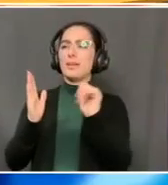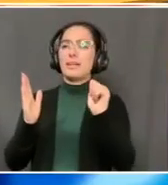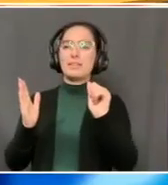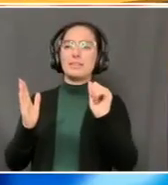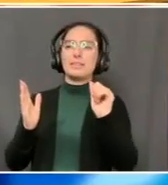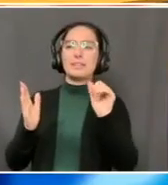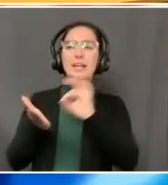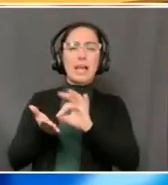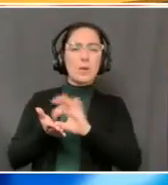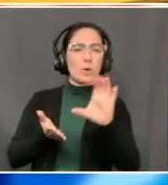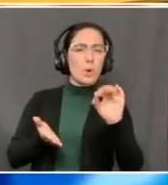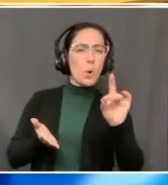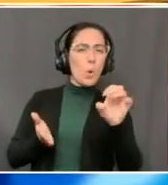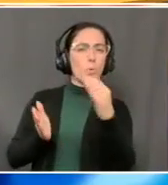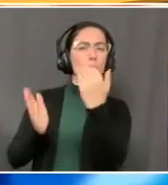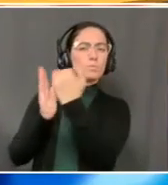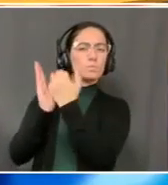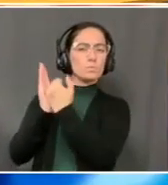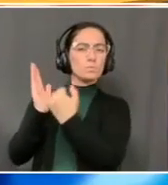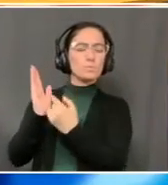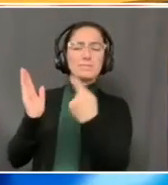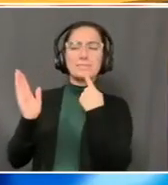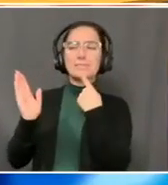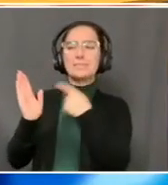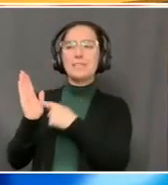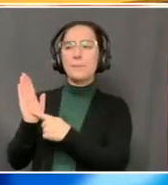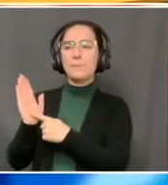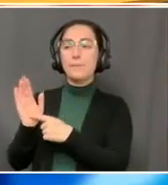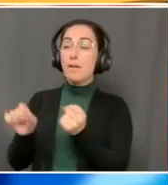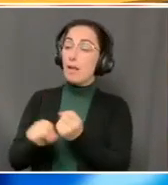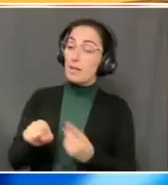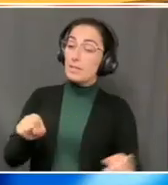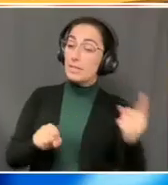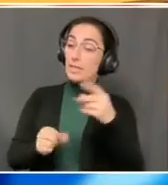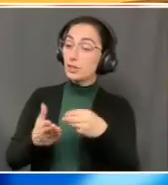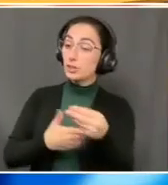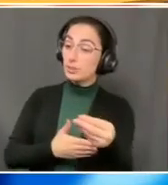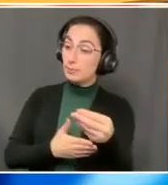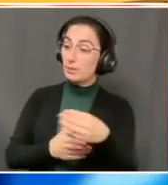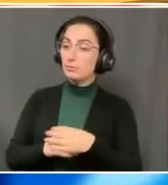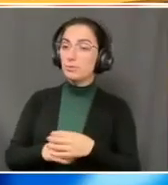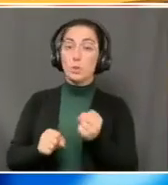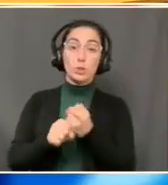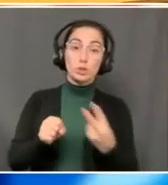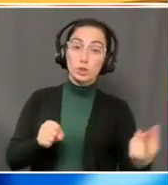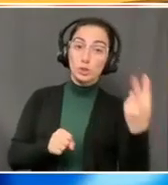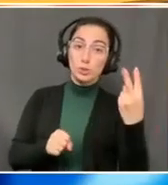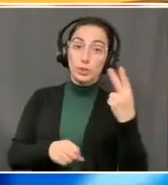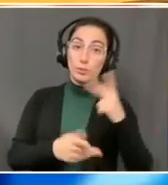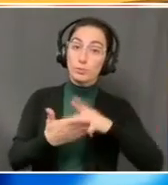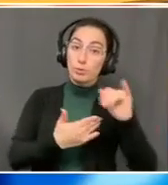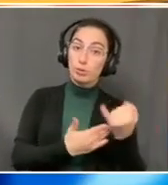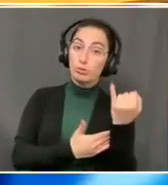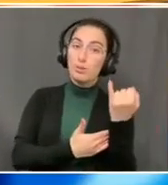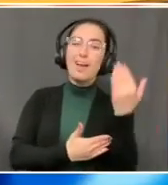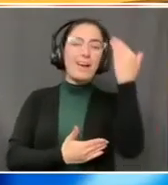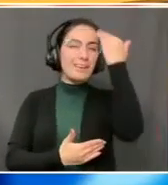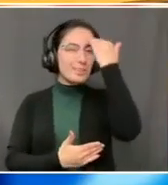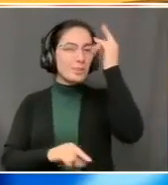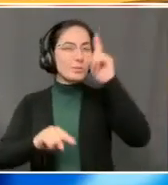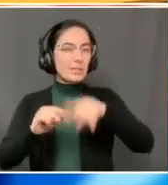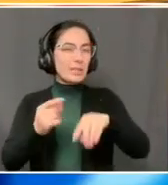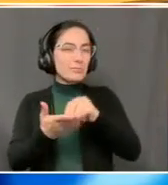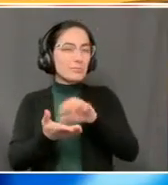like, next year's spend or 2-year projects. And I know that we can't, but that is